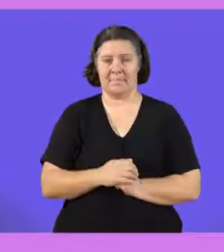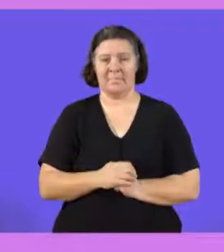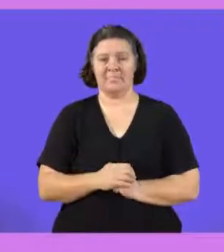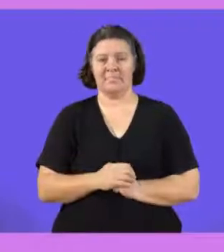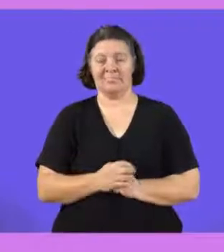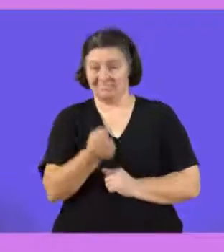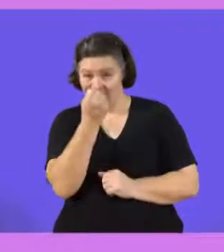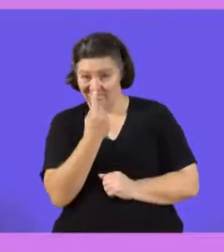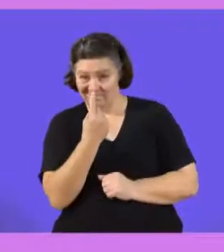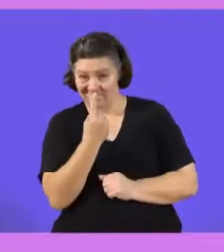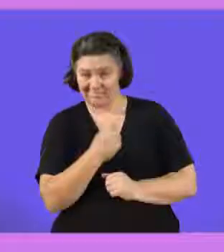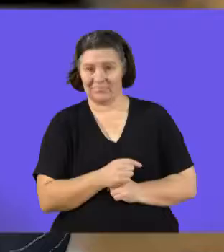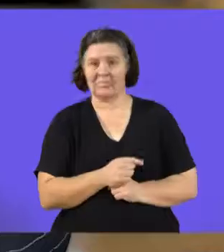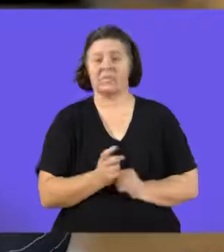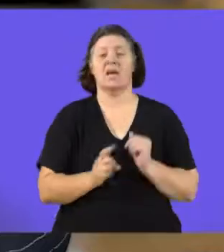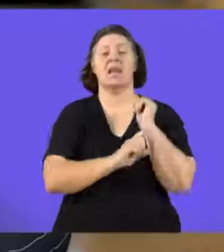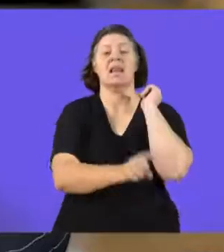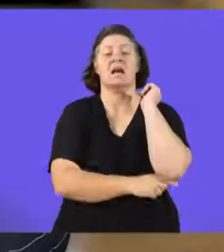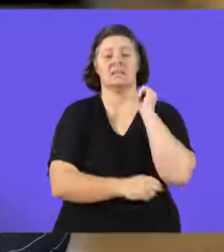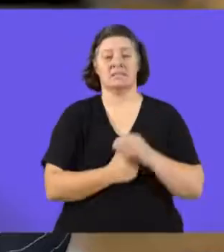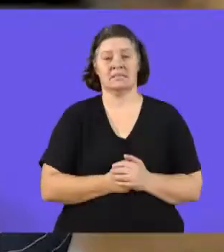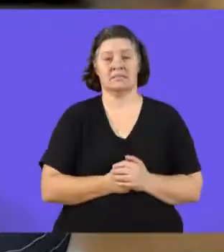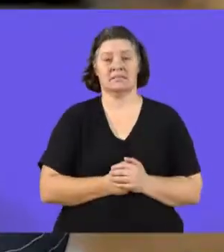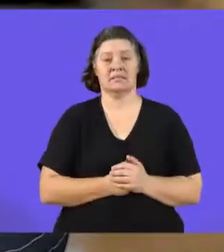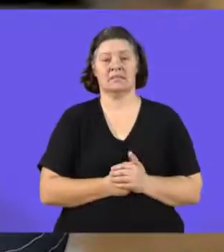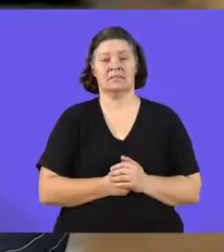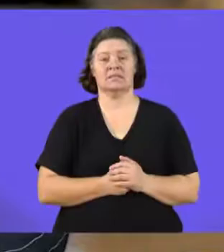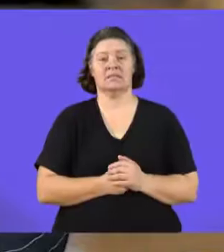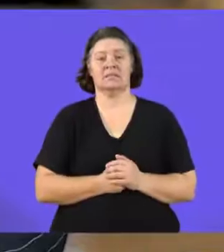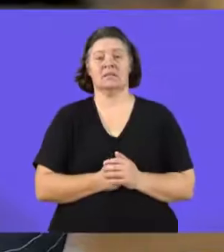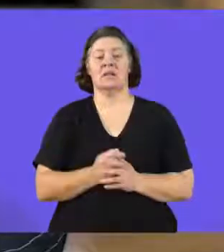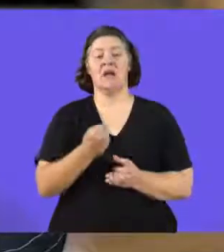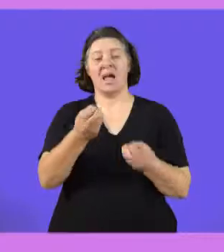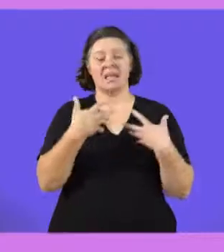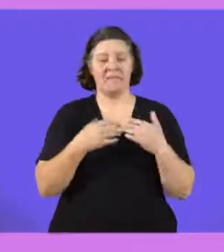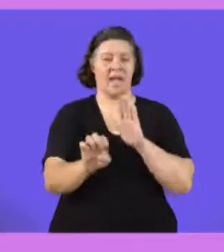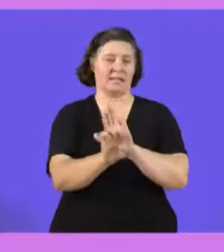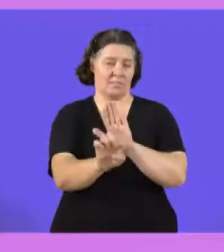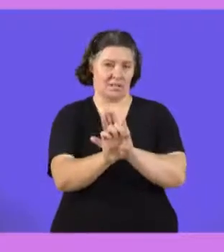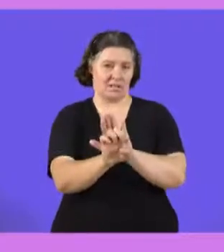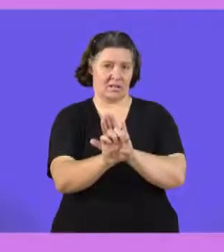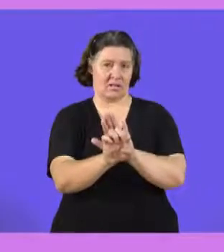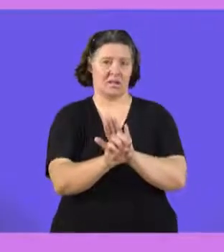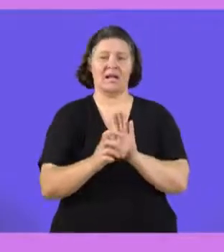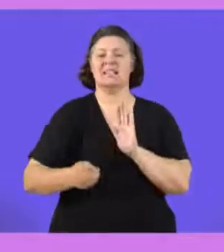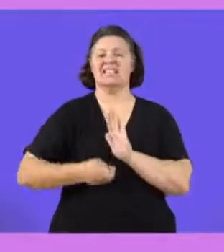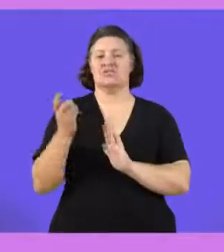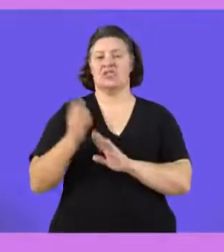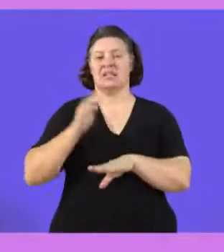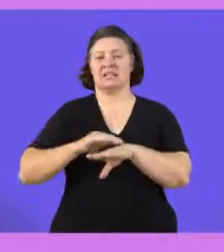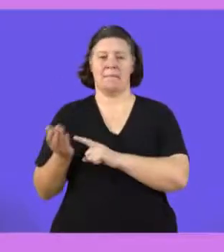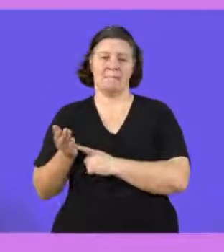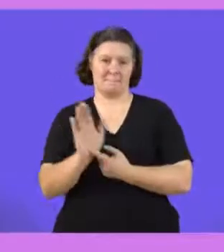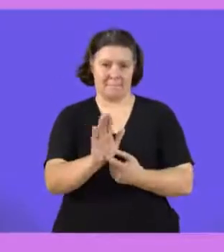p.m. All right, so I hope that is clear. And then last, let's see if there's another one. So we are saying here, give an example of a